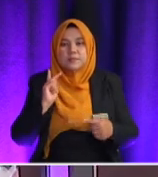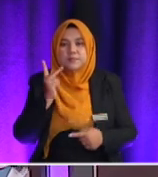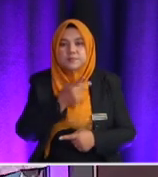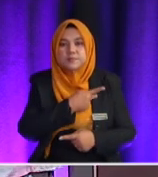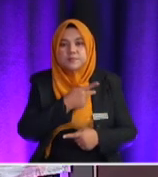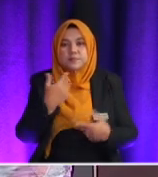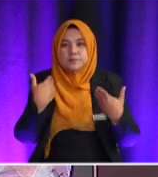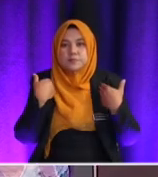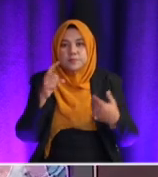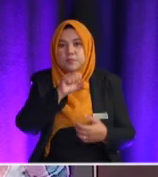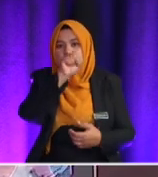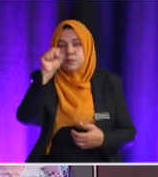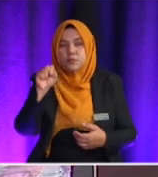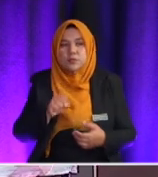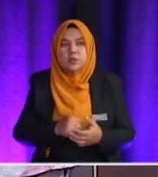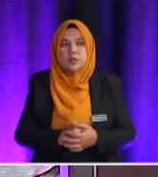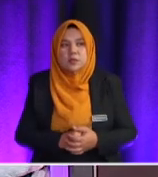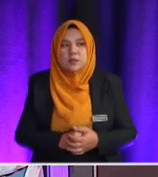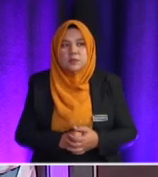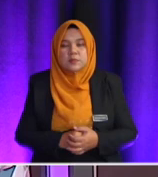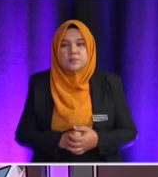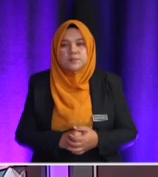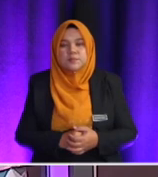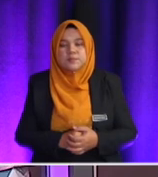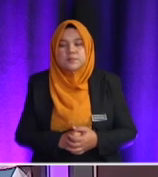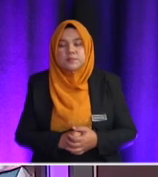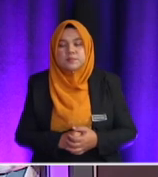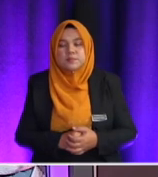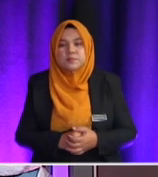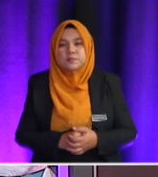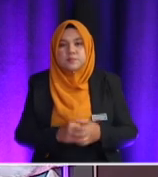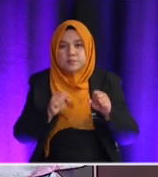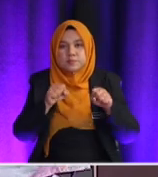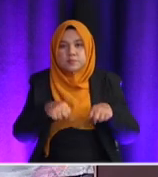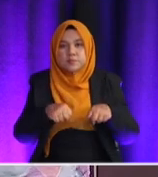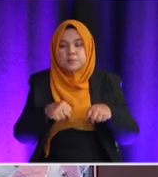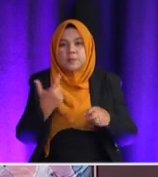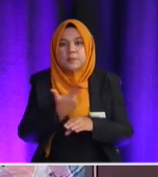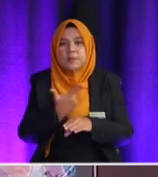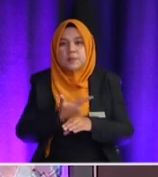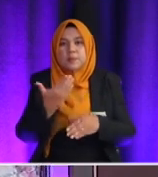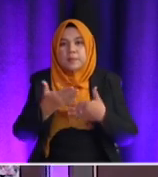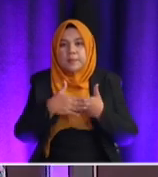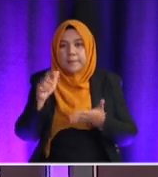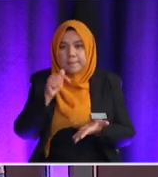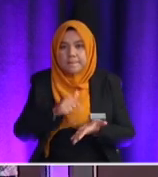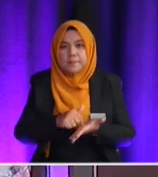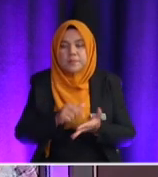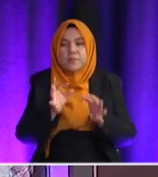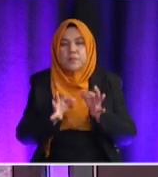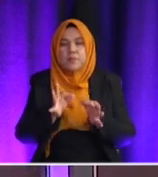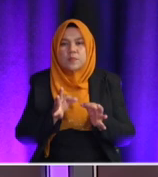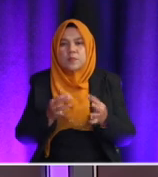like Shafika had responded just now, which is very good. Mm-hmm. So you guys also can practice afterwards. So if you get this